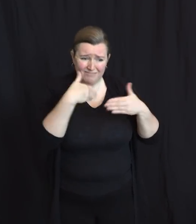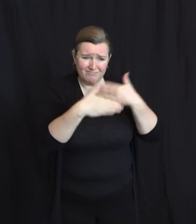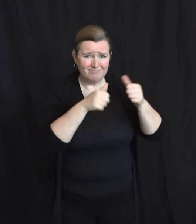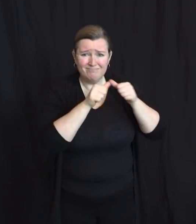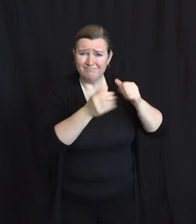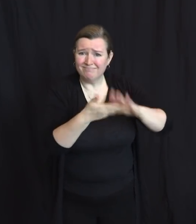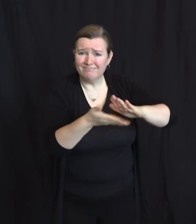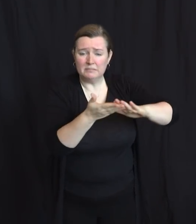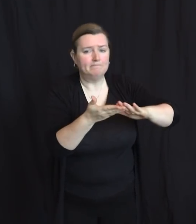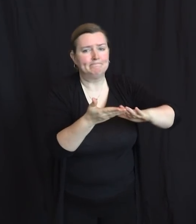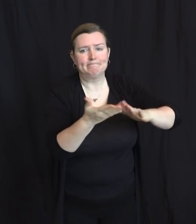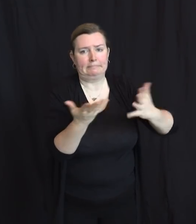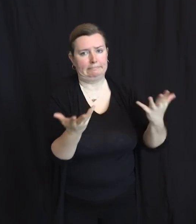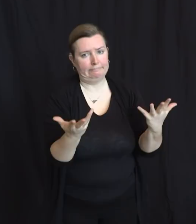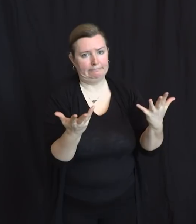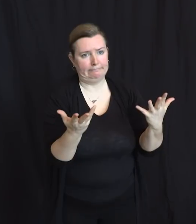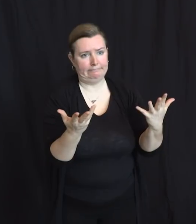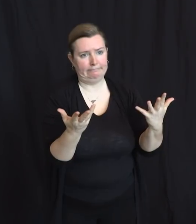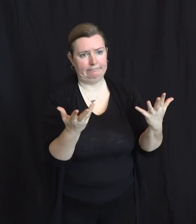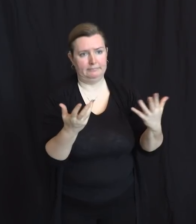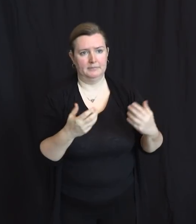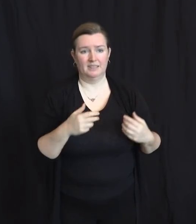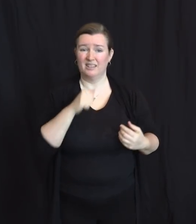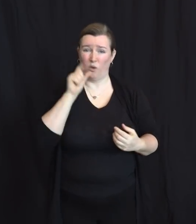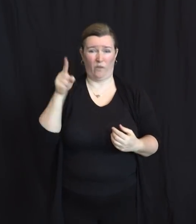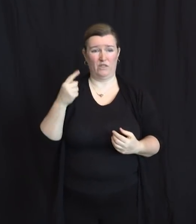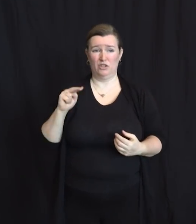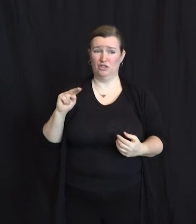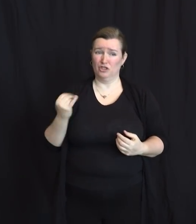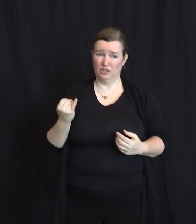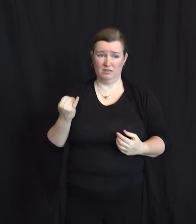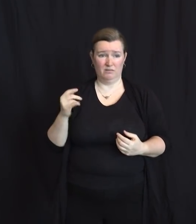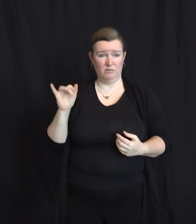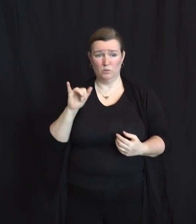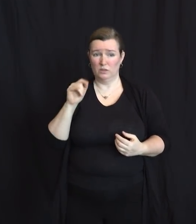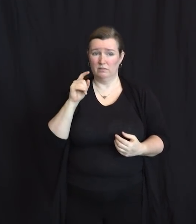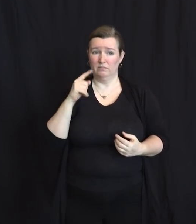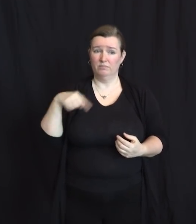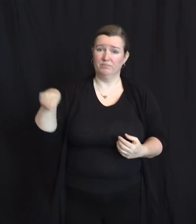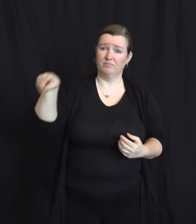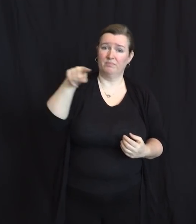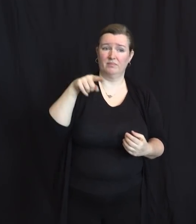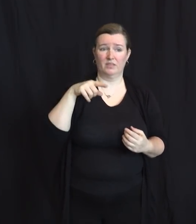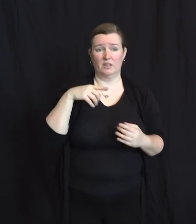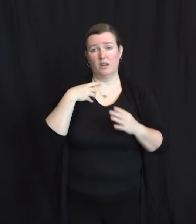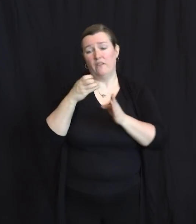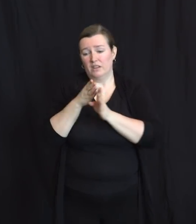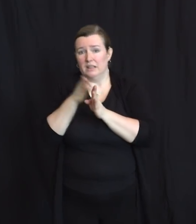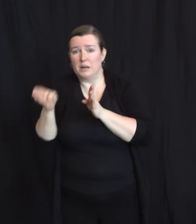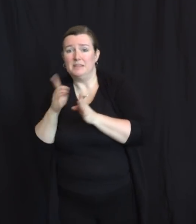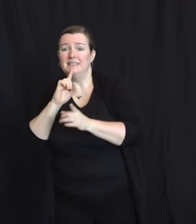go for New Jersey. It also goes for many of our sister states, red and blue alike.